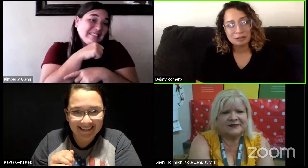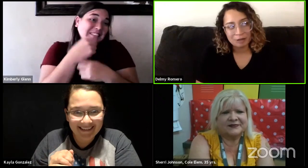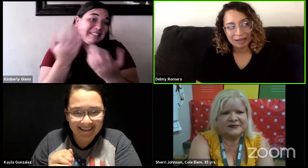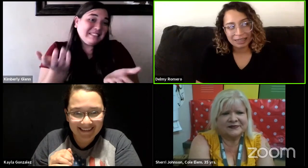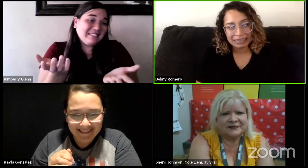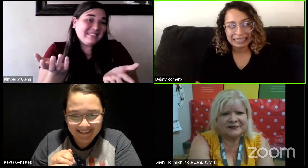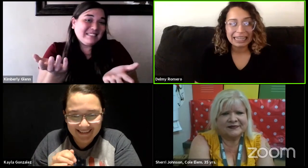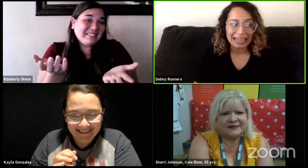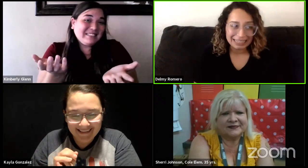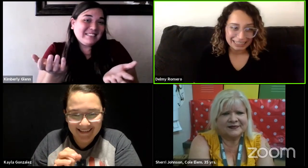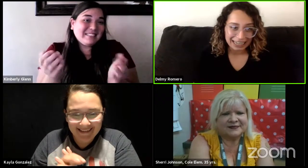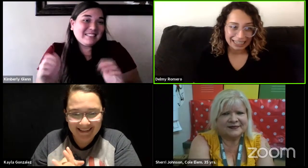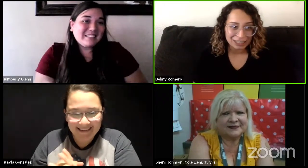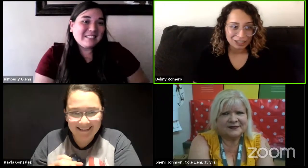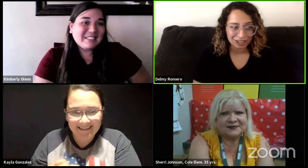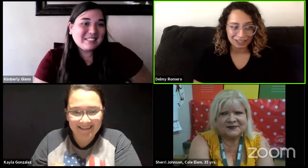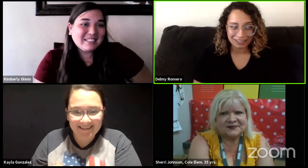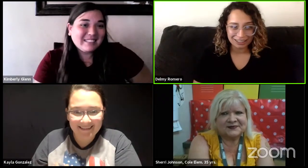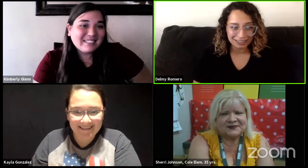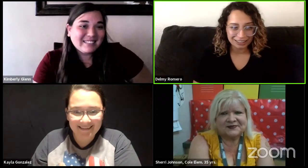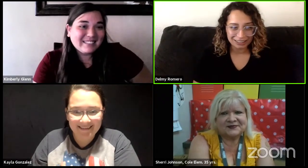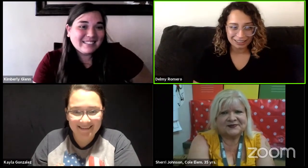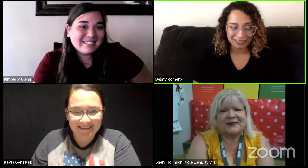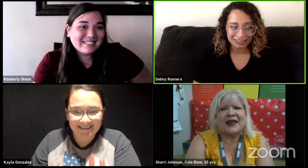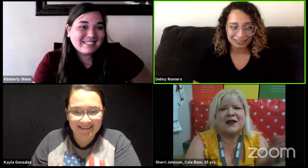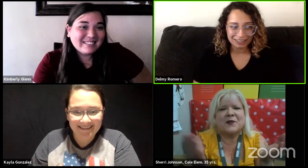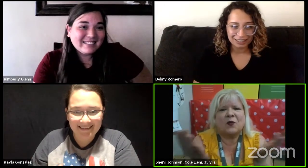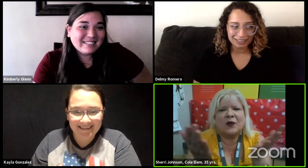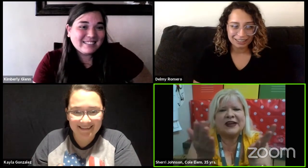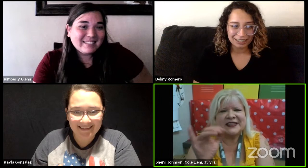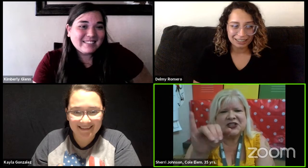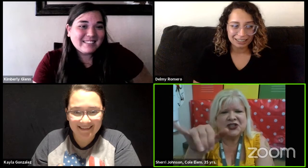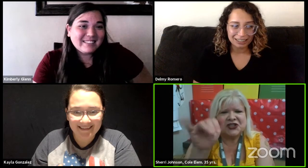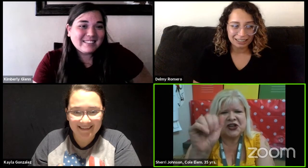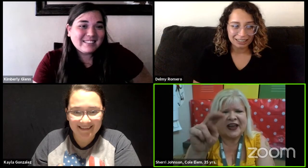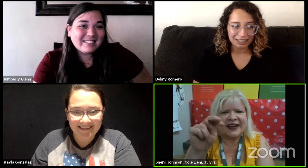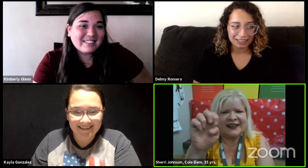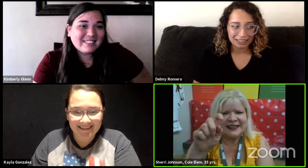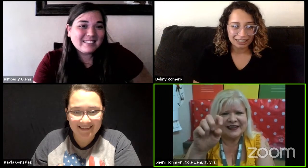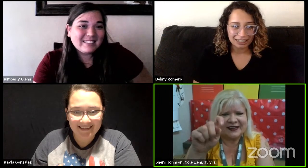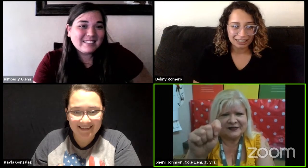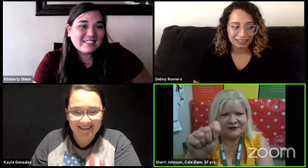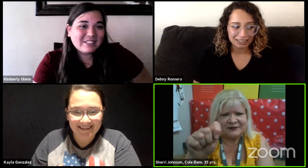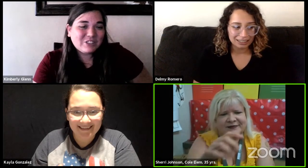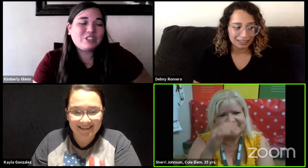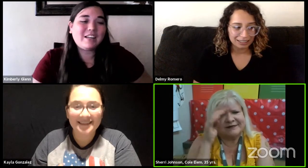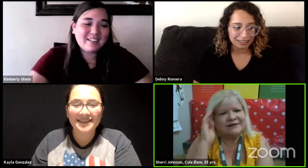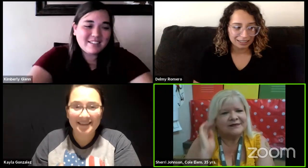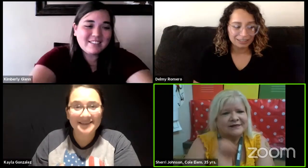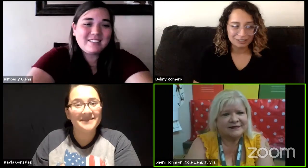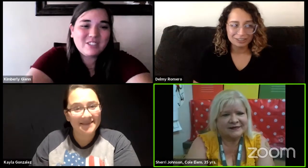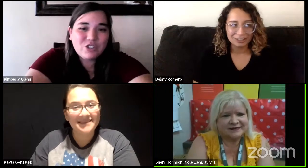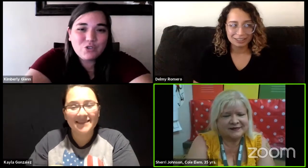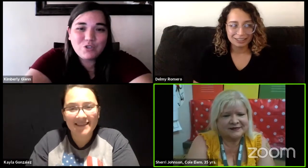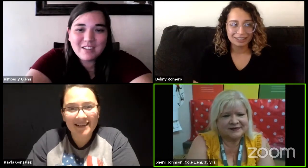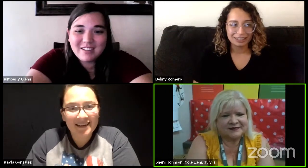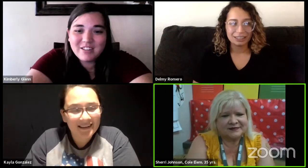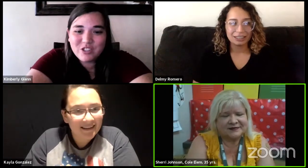Sherry, do you want to guess an answer? What is Janet?